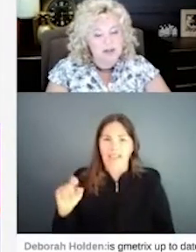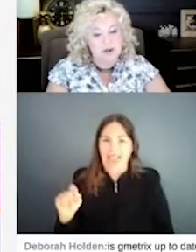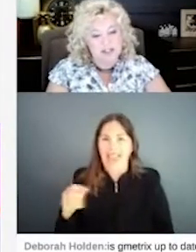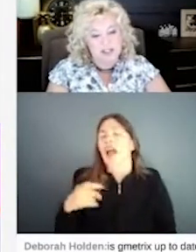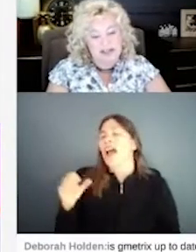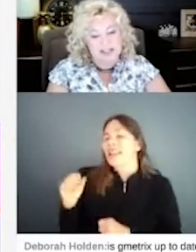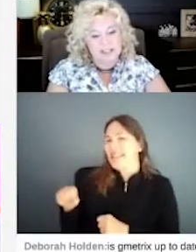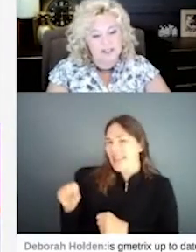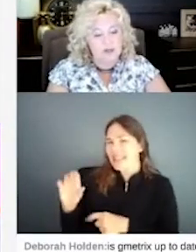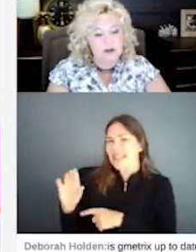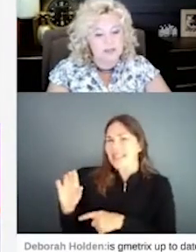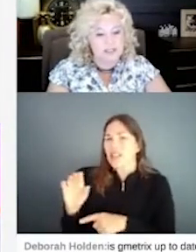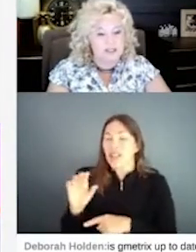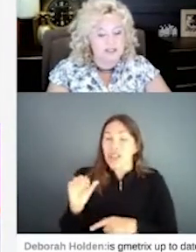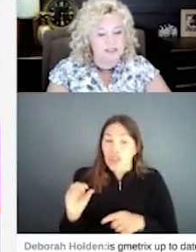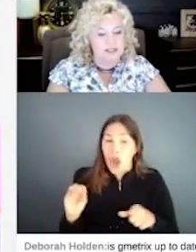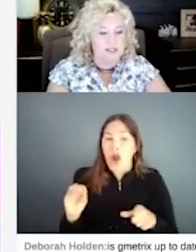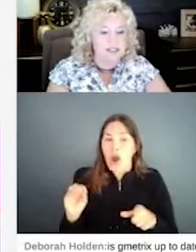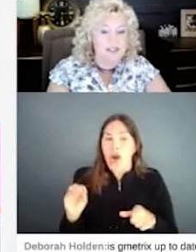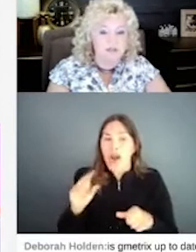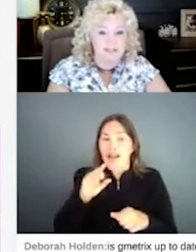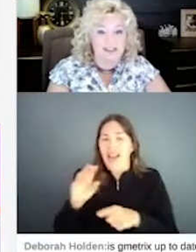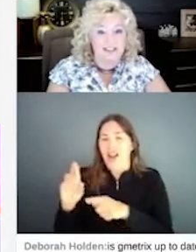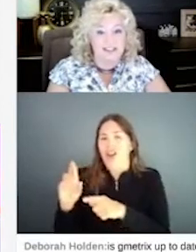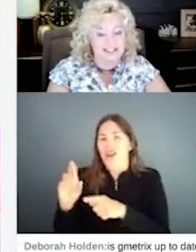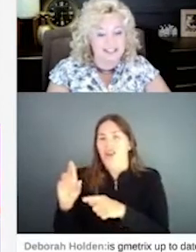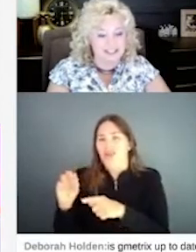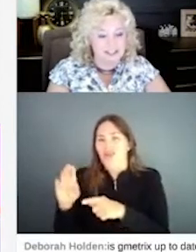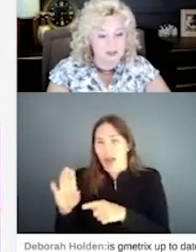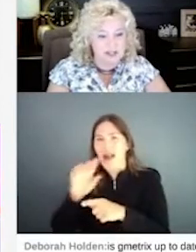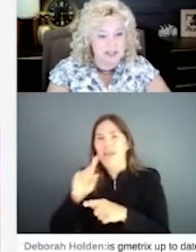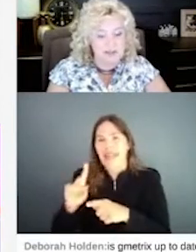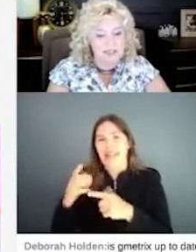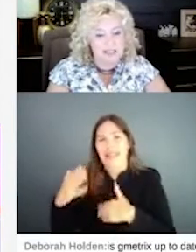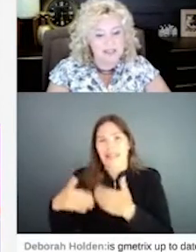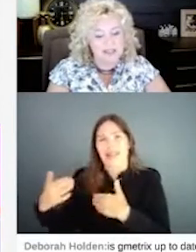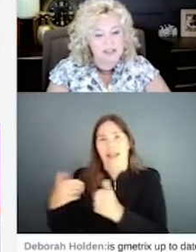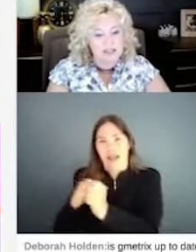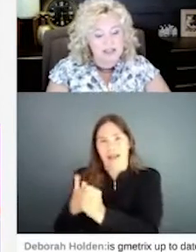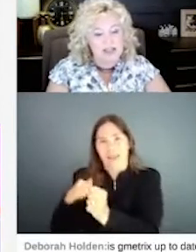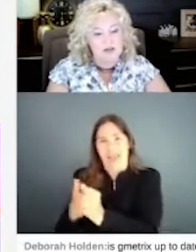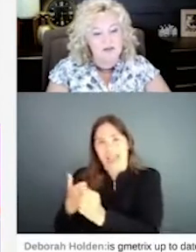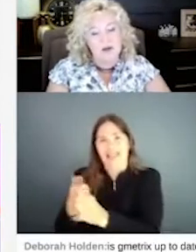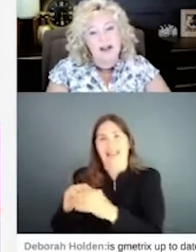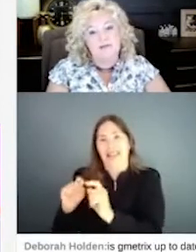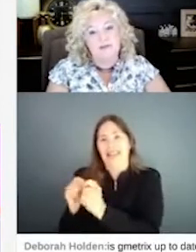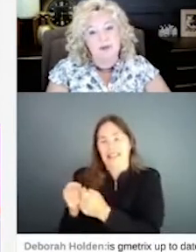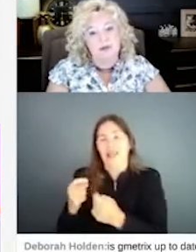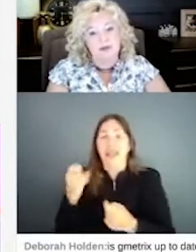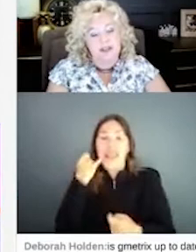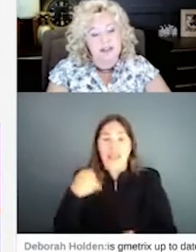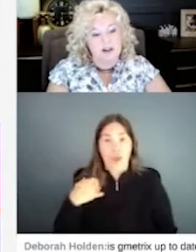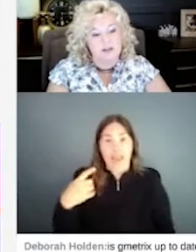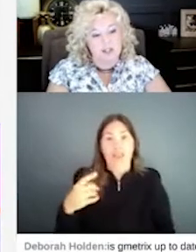to that. So Rob is consistent and team are consistently doing updates. If you have Brain